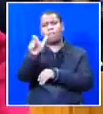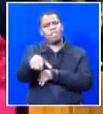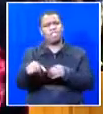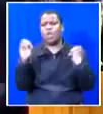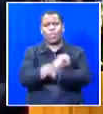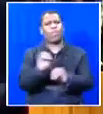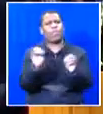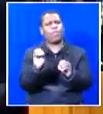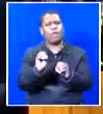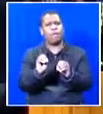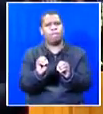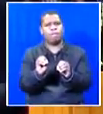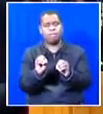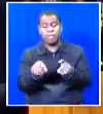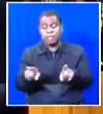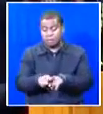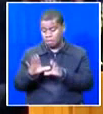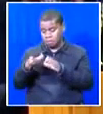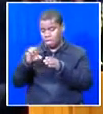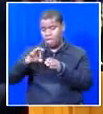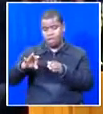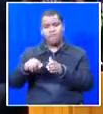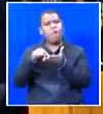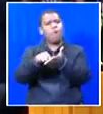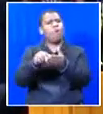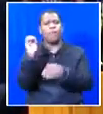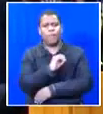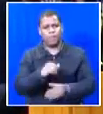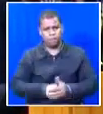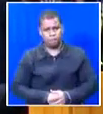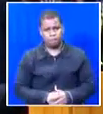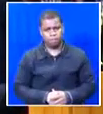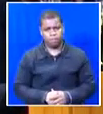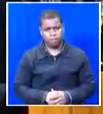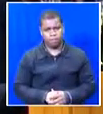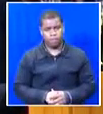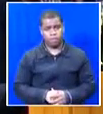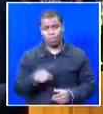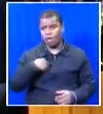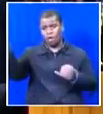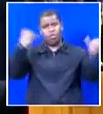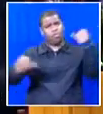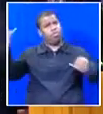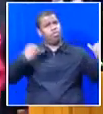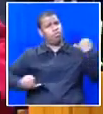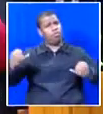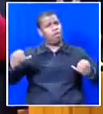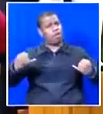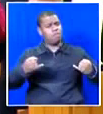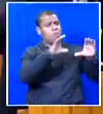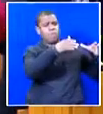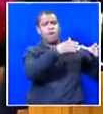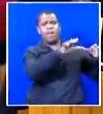EFF here is not owing anyone anything. Now that we are going to be insulted here, and ANC use